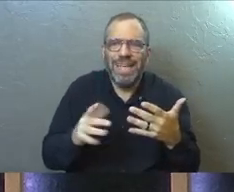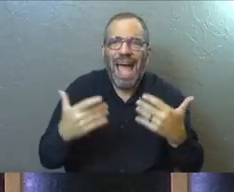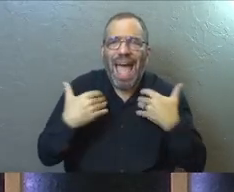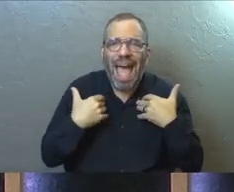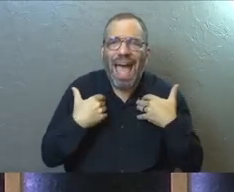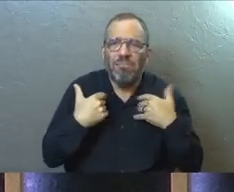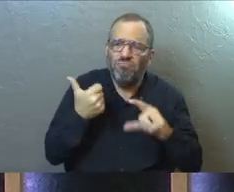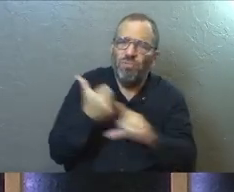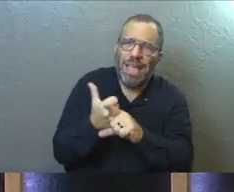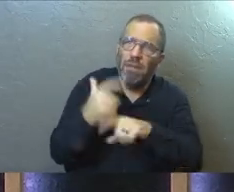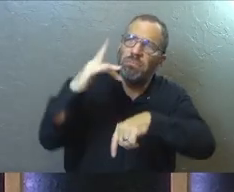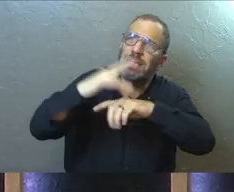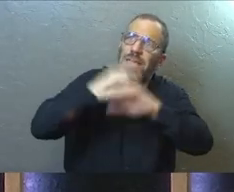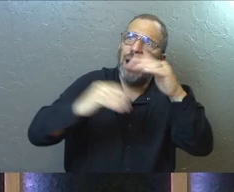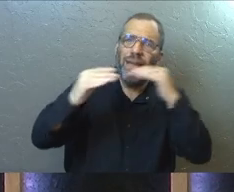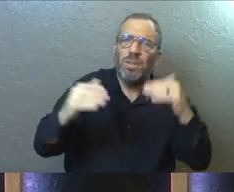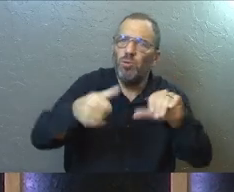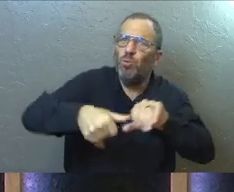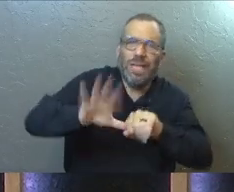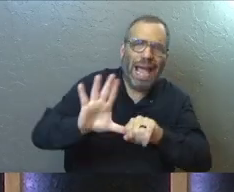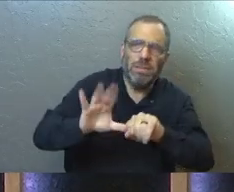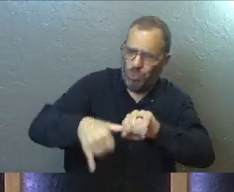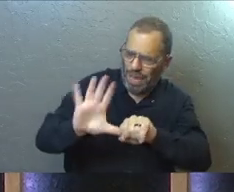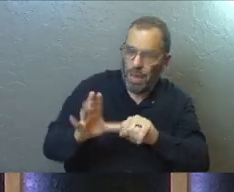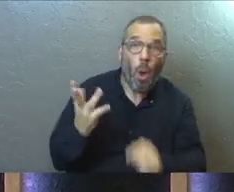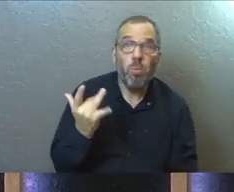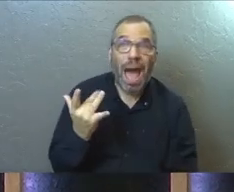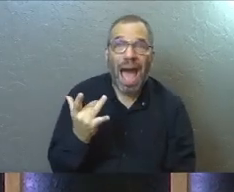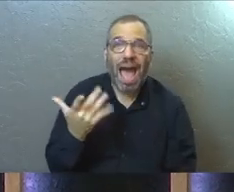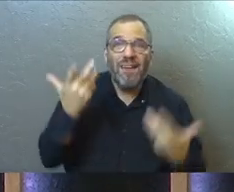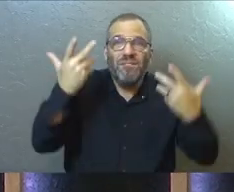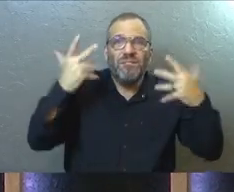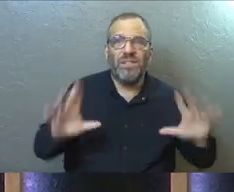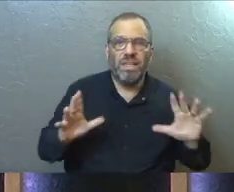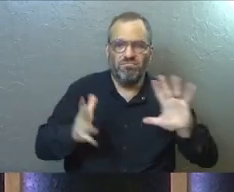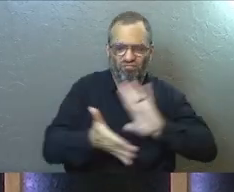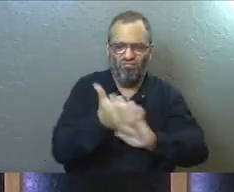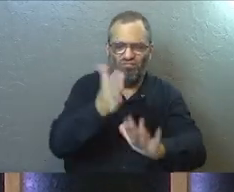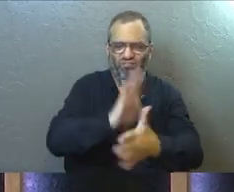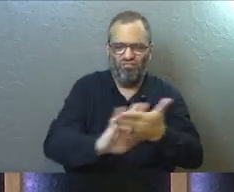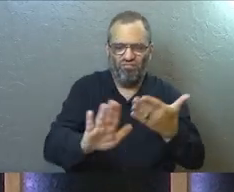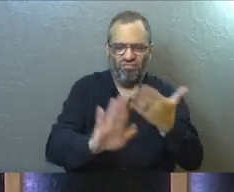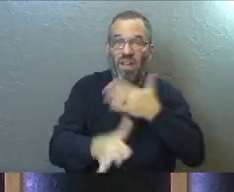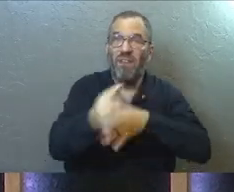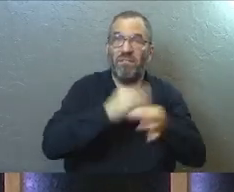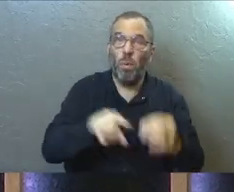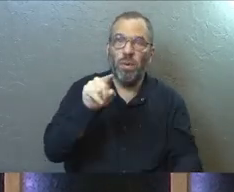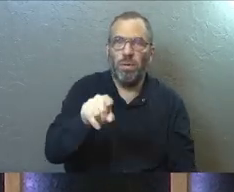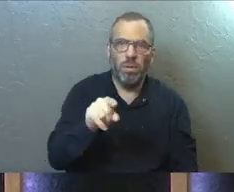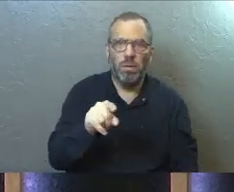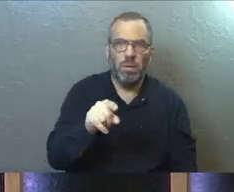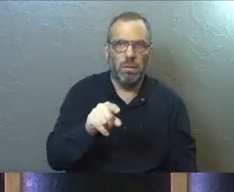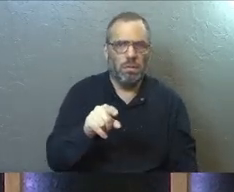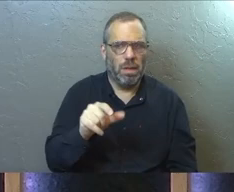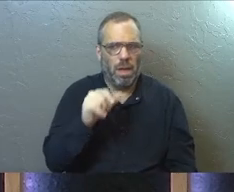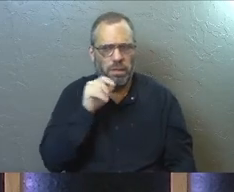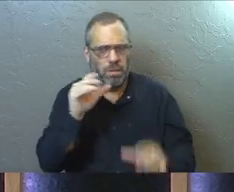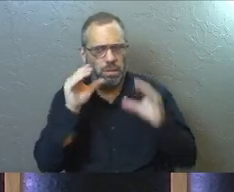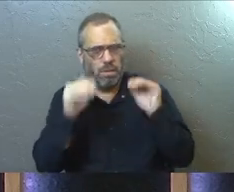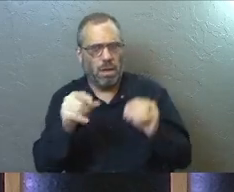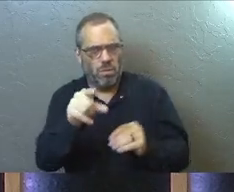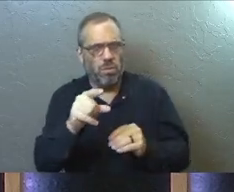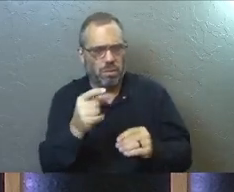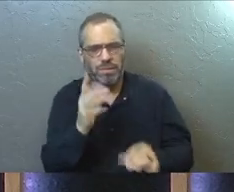get yourself to heaven. You can't achieve it because it's already been achieved for you. And if that's not been taught well to